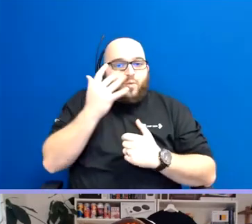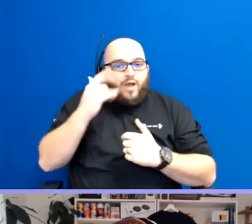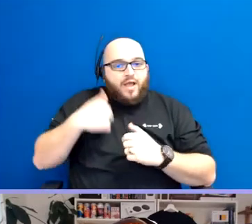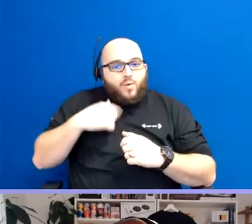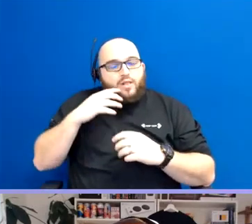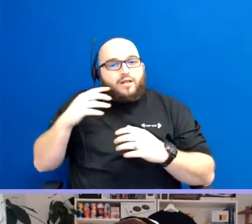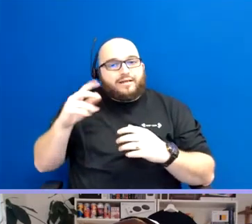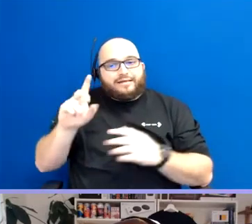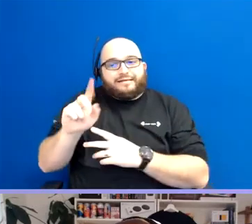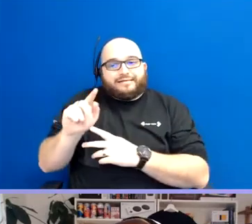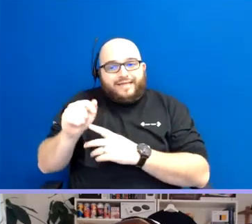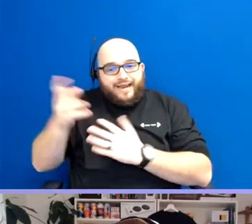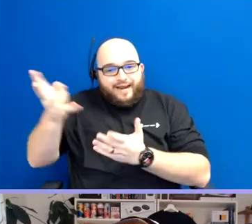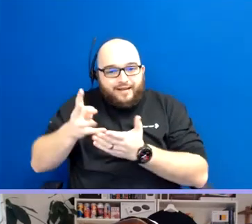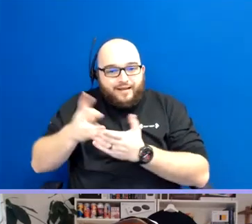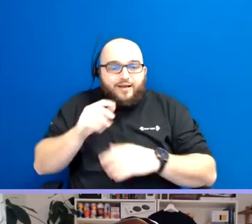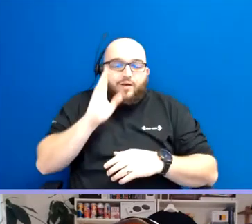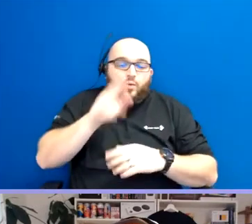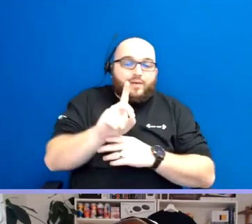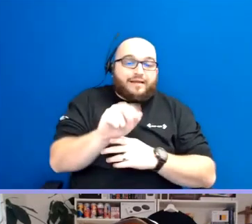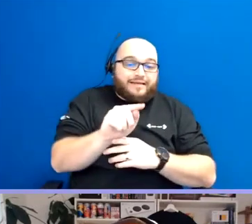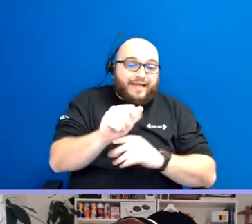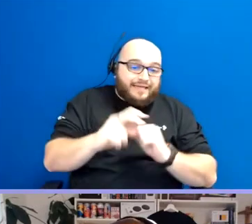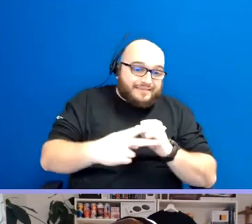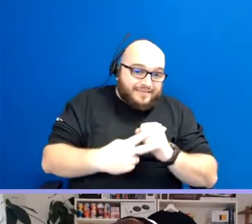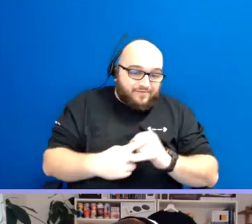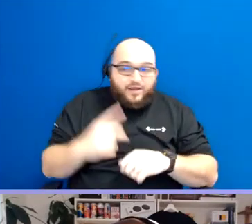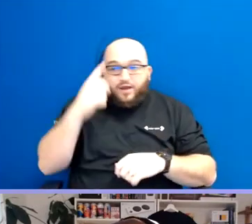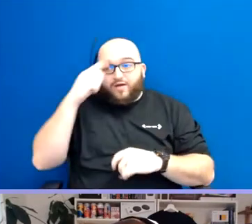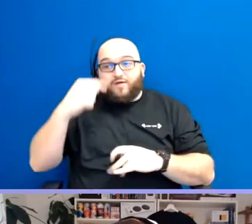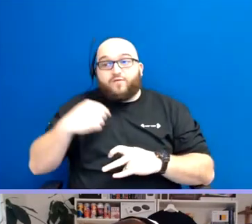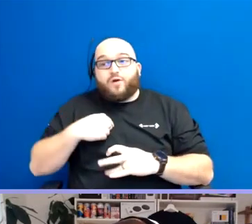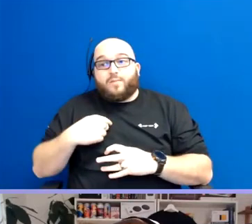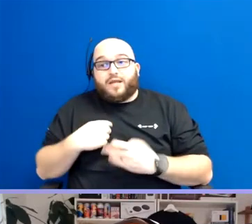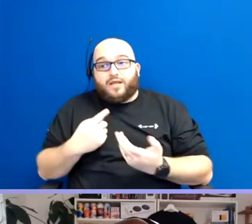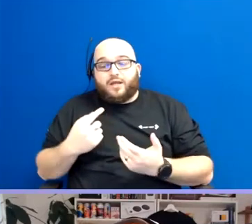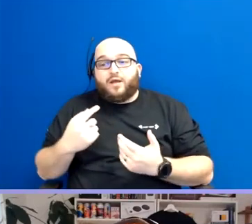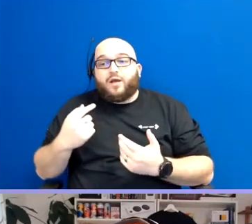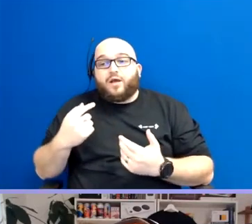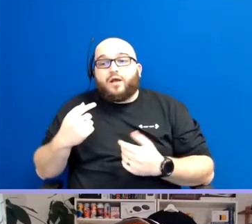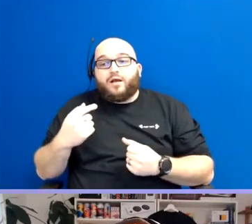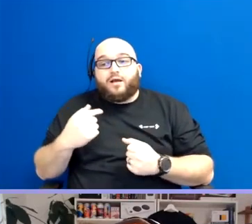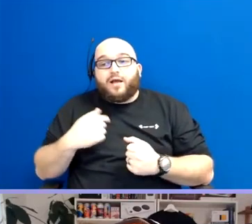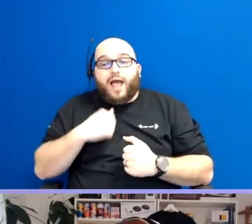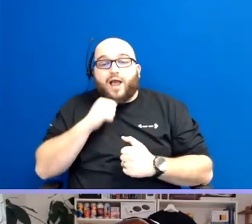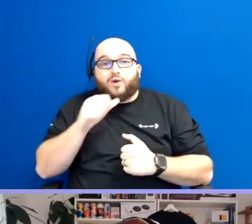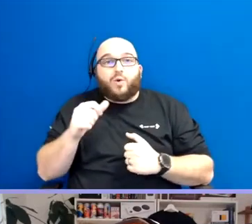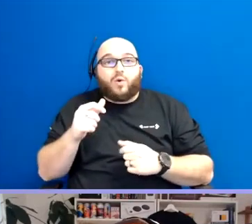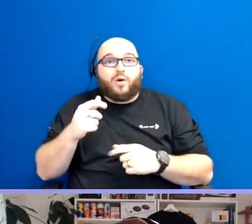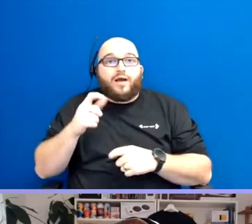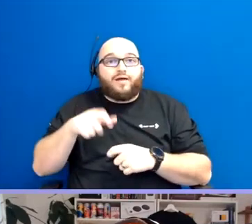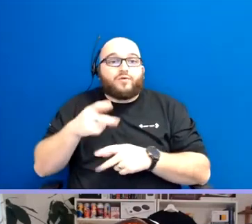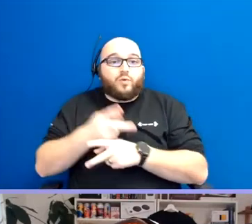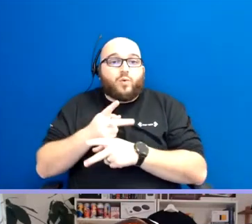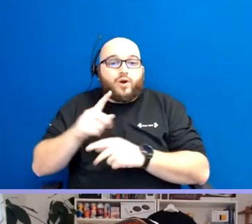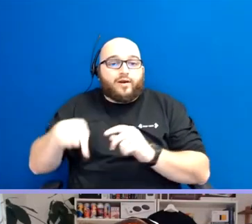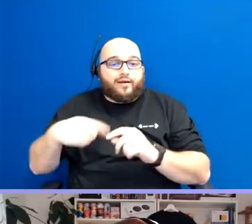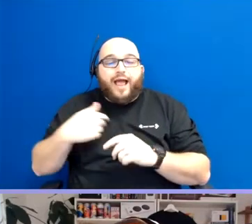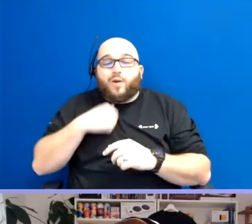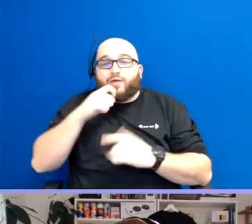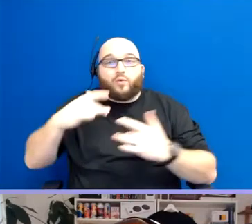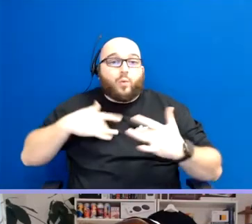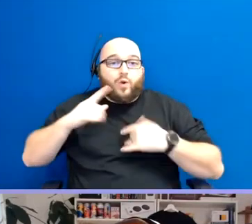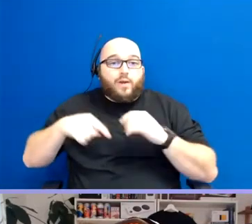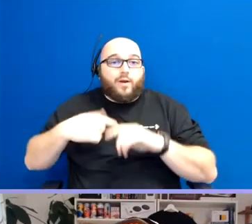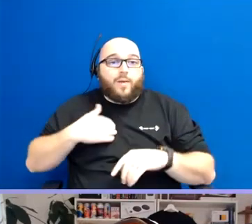It could be about data saving. And for me, it's when I go abroad, I don't have my unlimited data plan, which